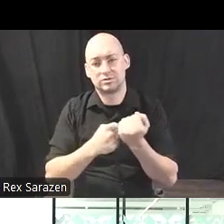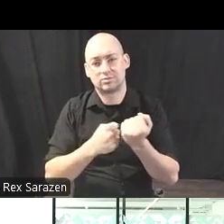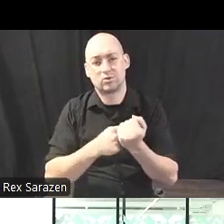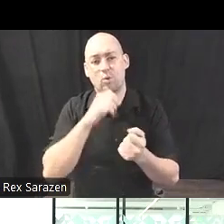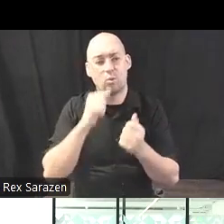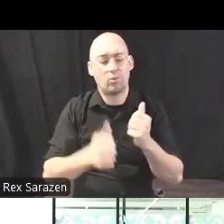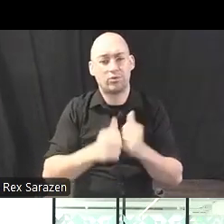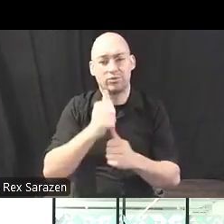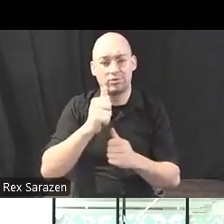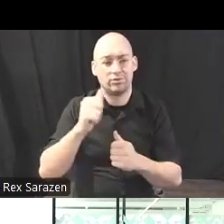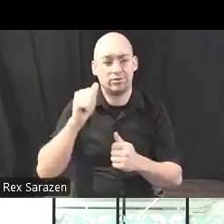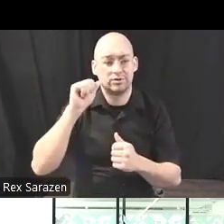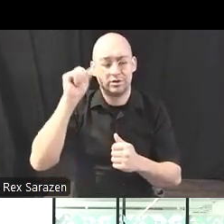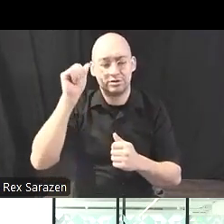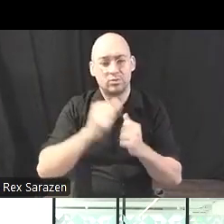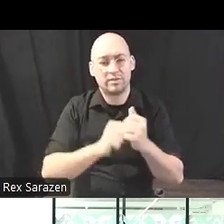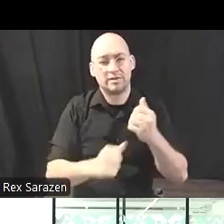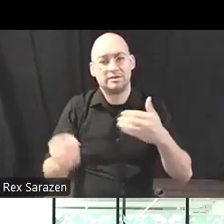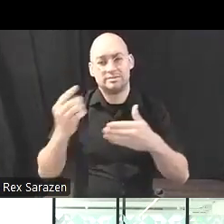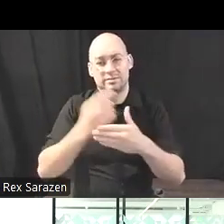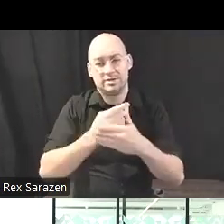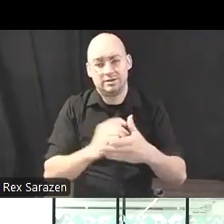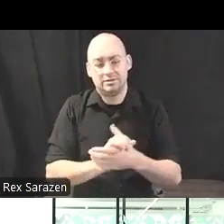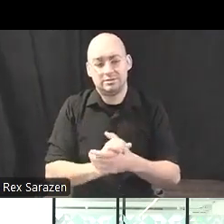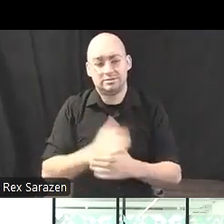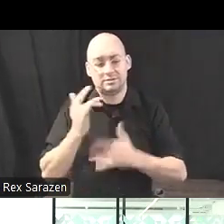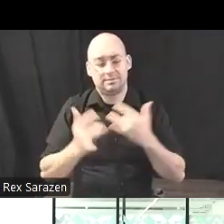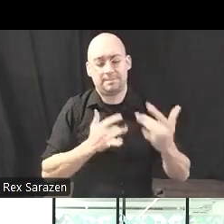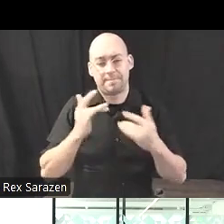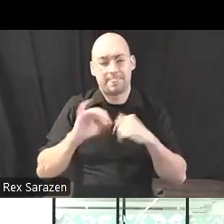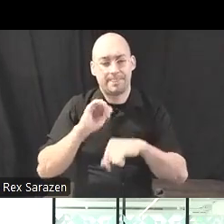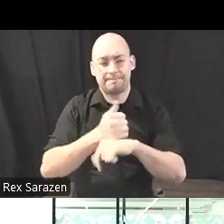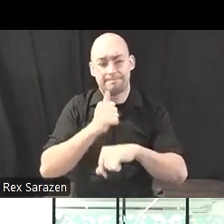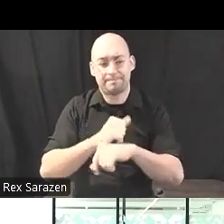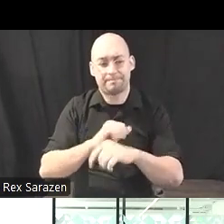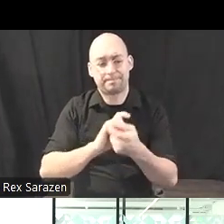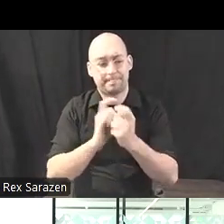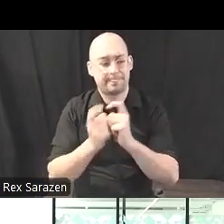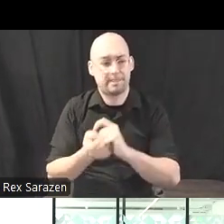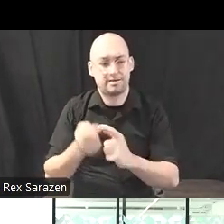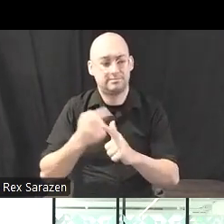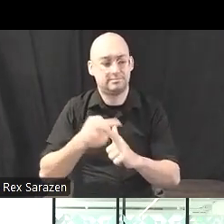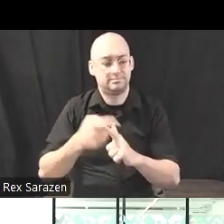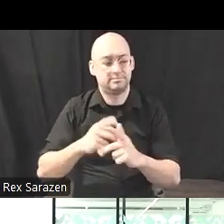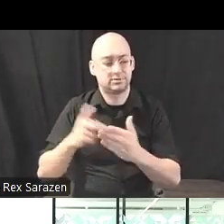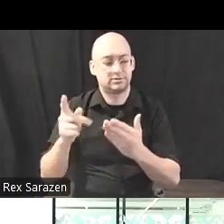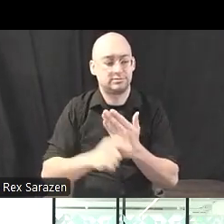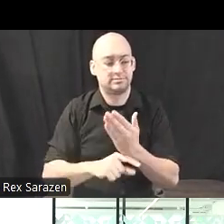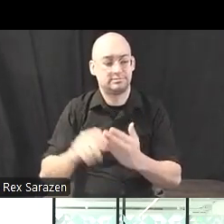disabilities? And of course, we're really excited to be implementing the transitional rent program through BH